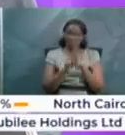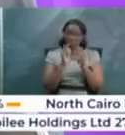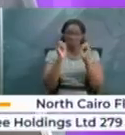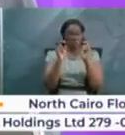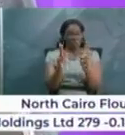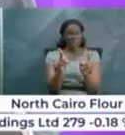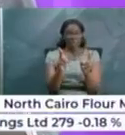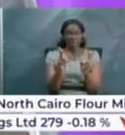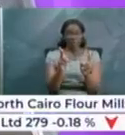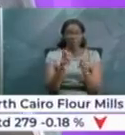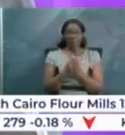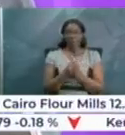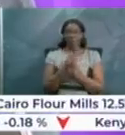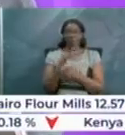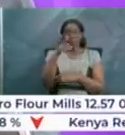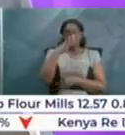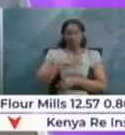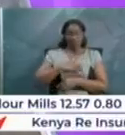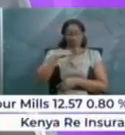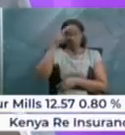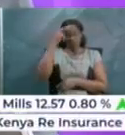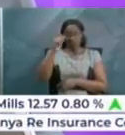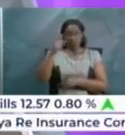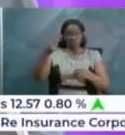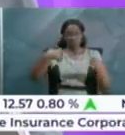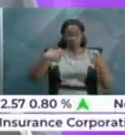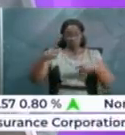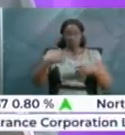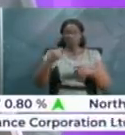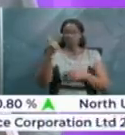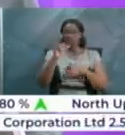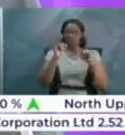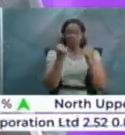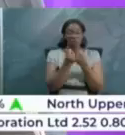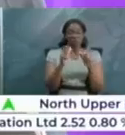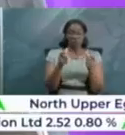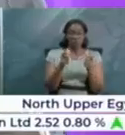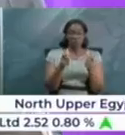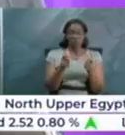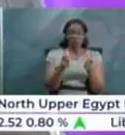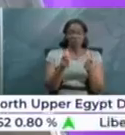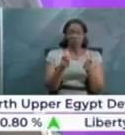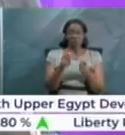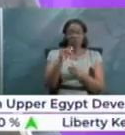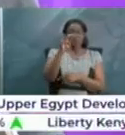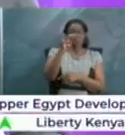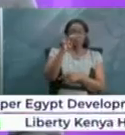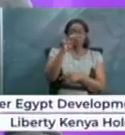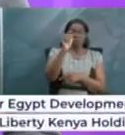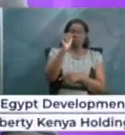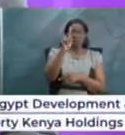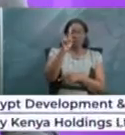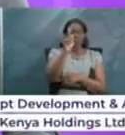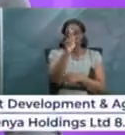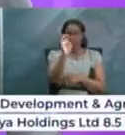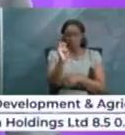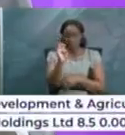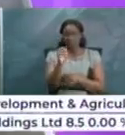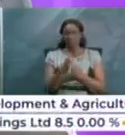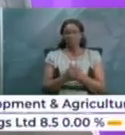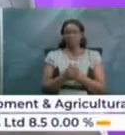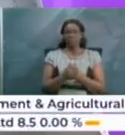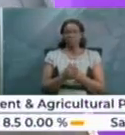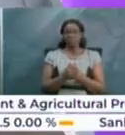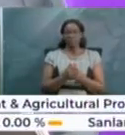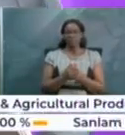okay. Please remember also you can reach out to us via any social media, which is Metropole TV KE, right? Yes.